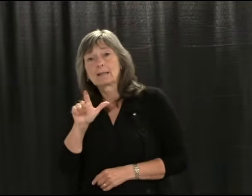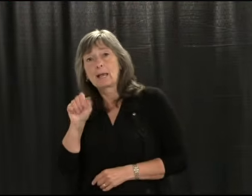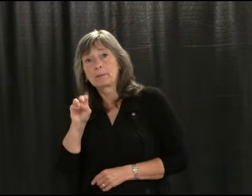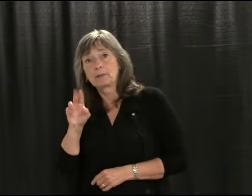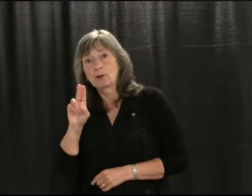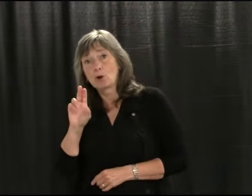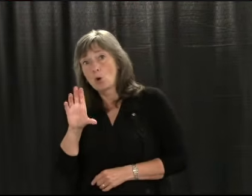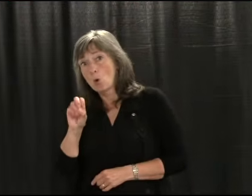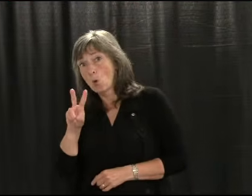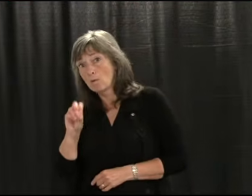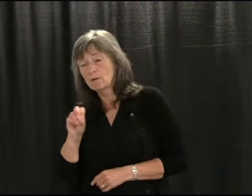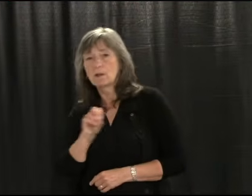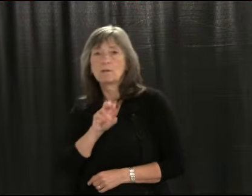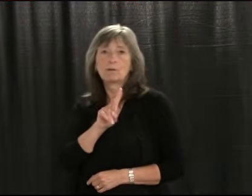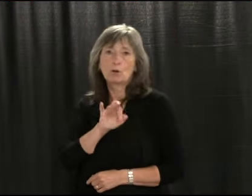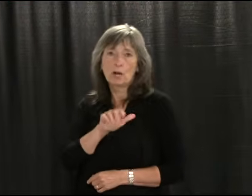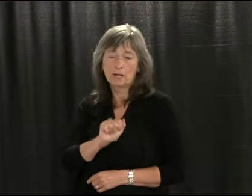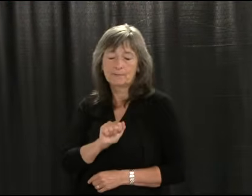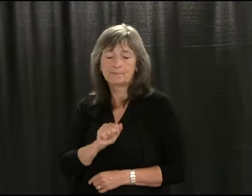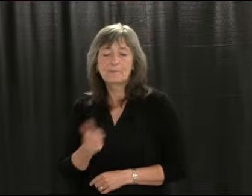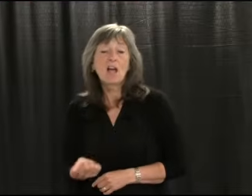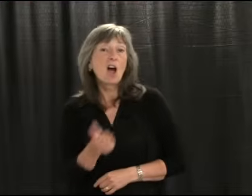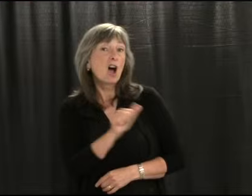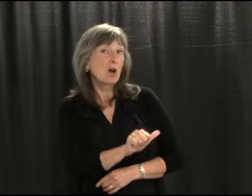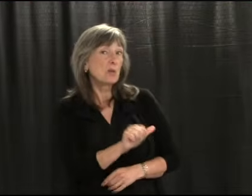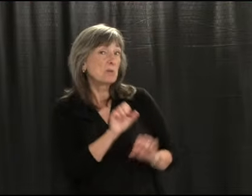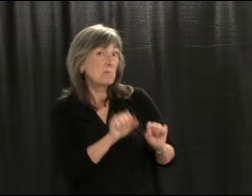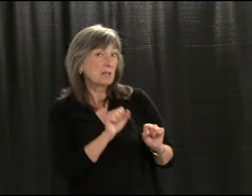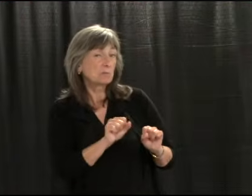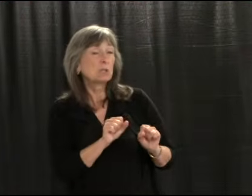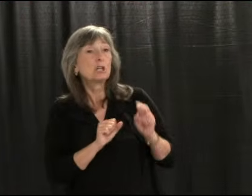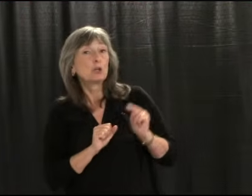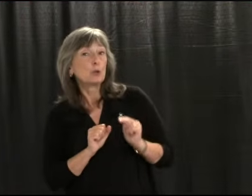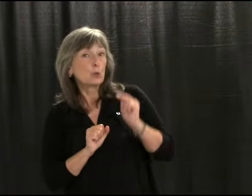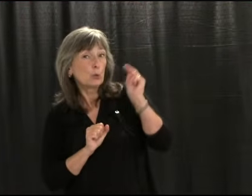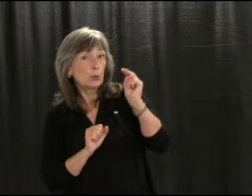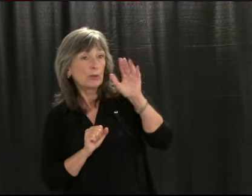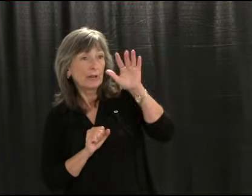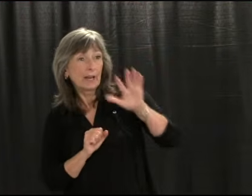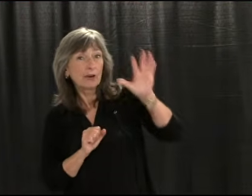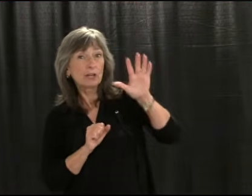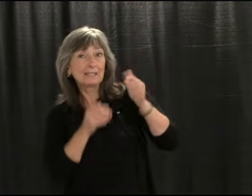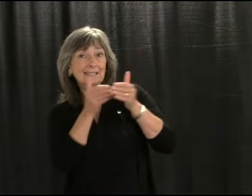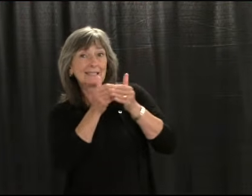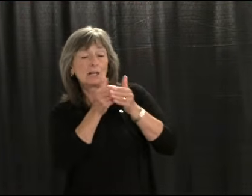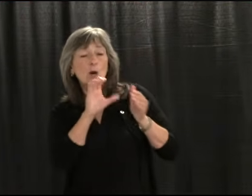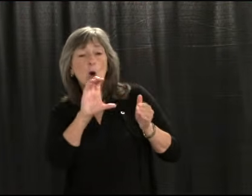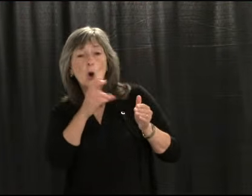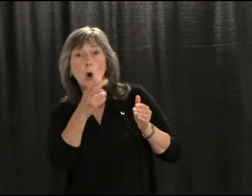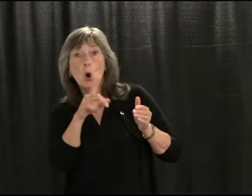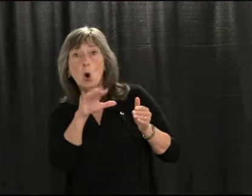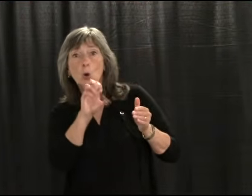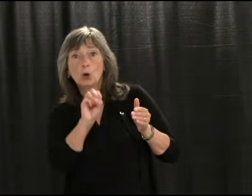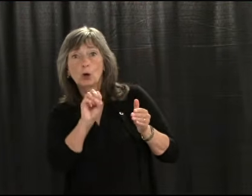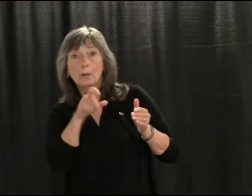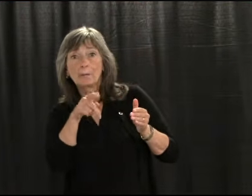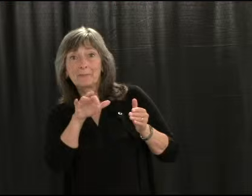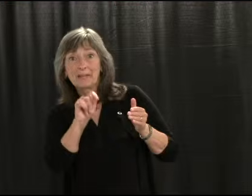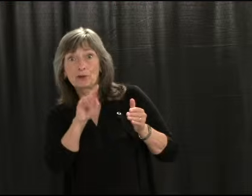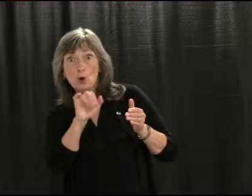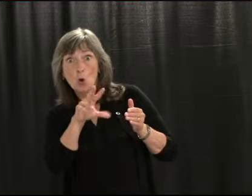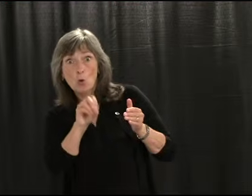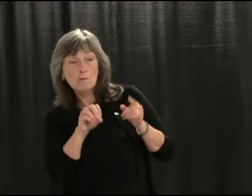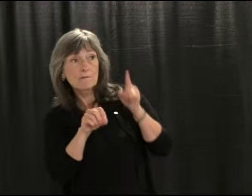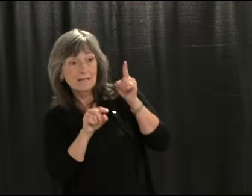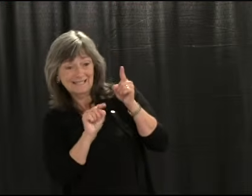Another potential fuel break location is being evaluated on the northern edge of the fire near Ochre Pit Cove. Yesterday, of course,